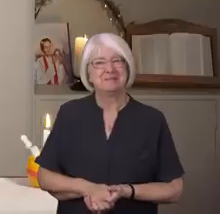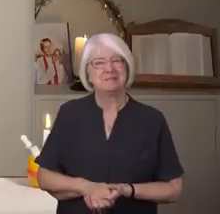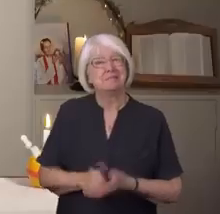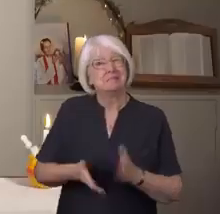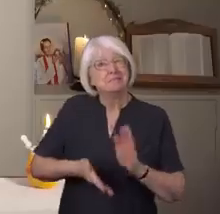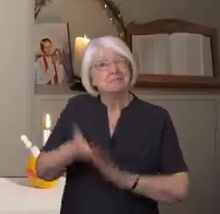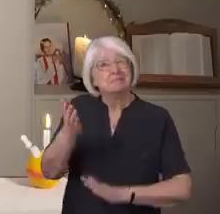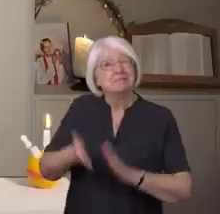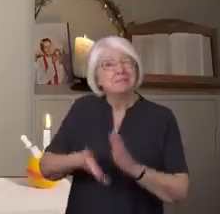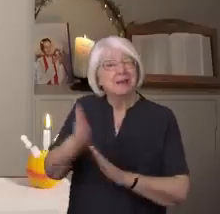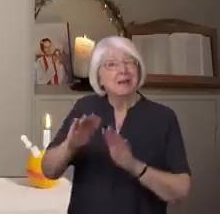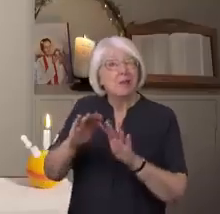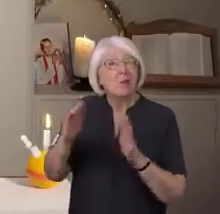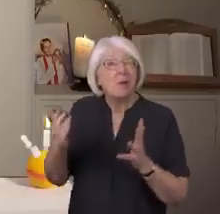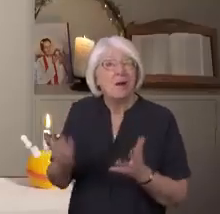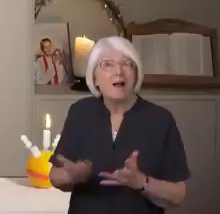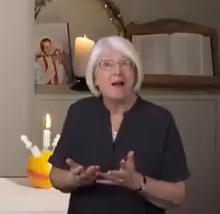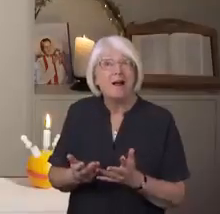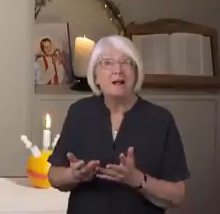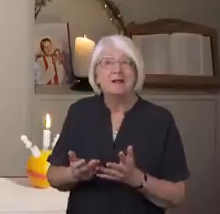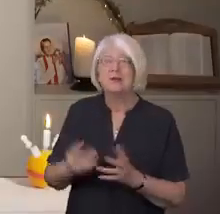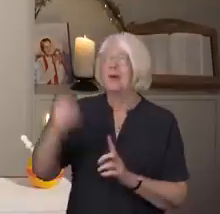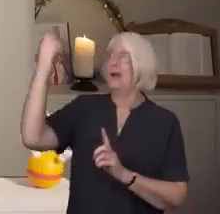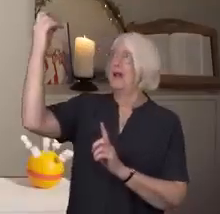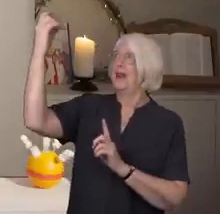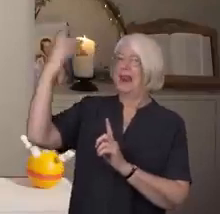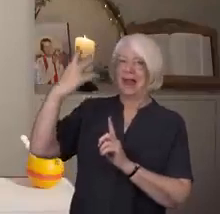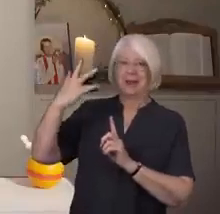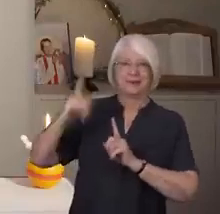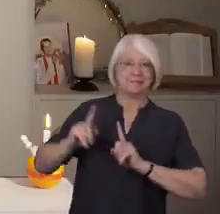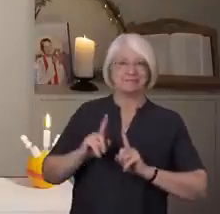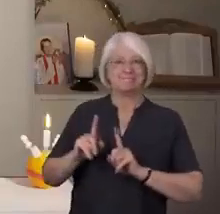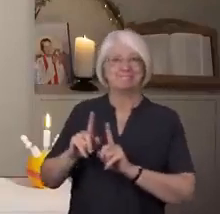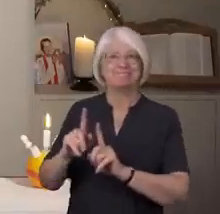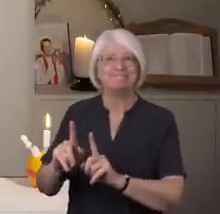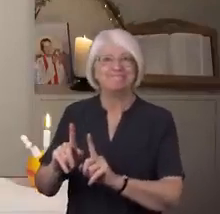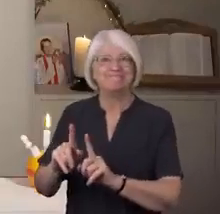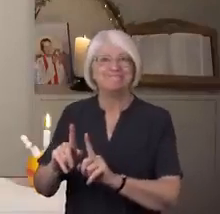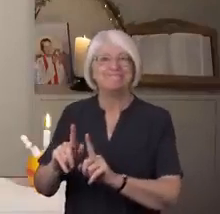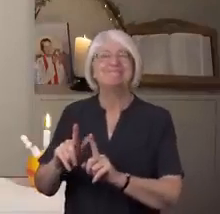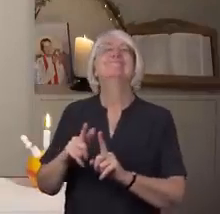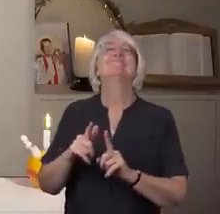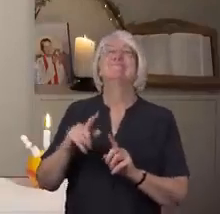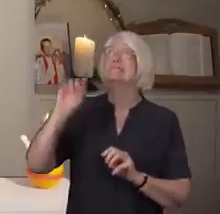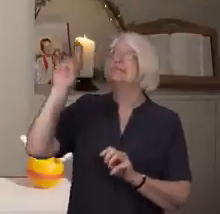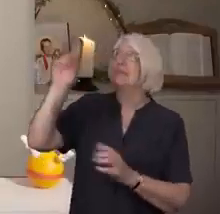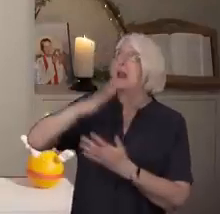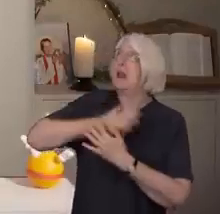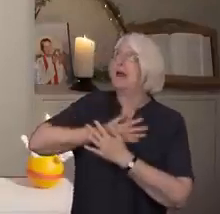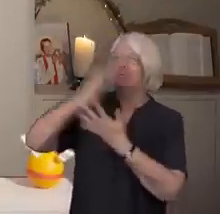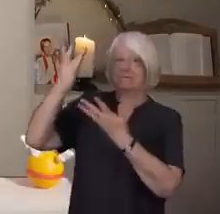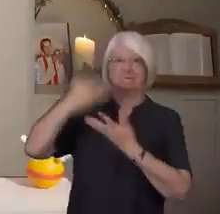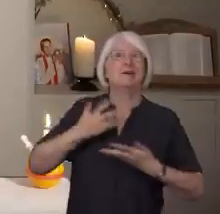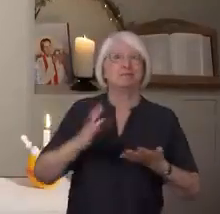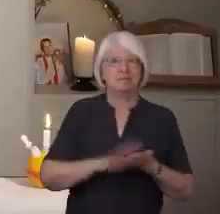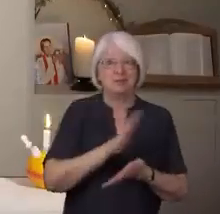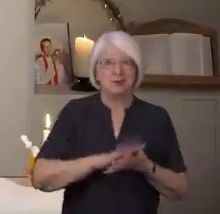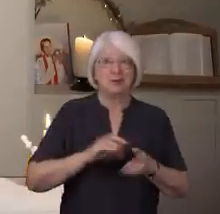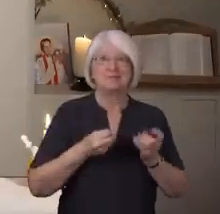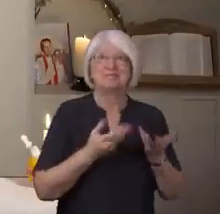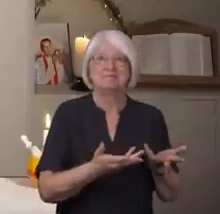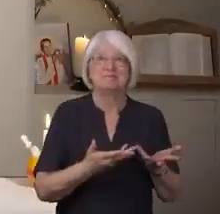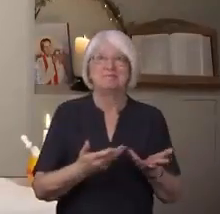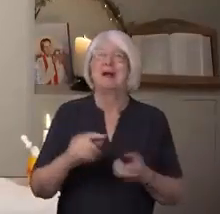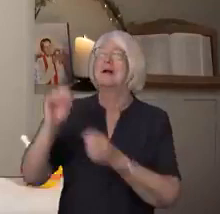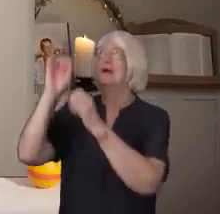Go into the world to walk in God's light, to rejoice in God's love, and to